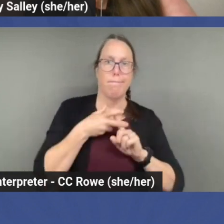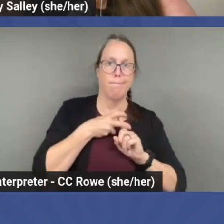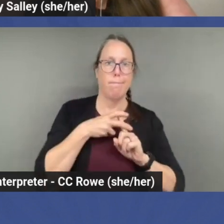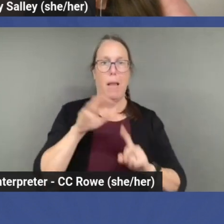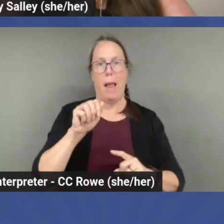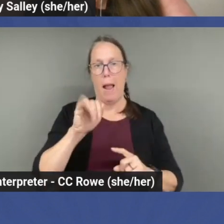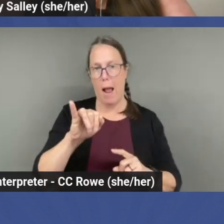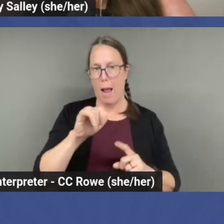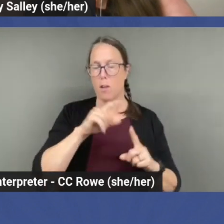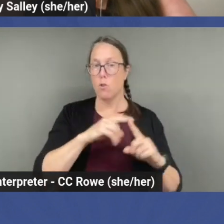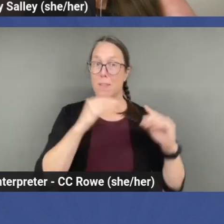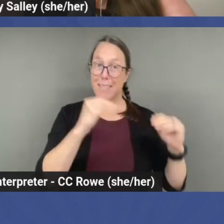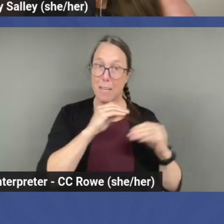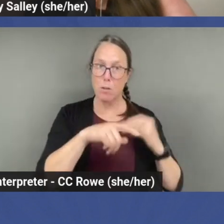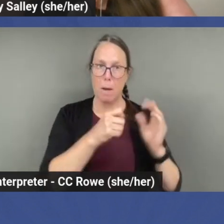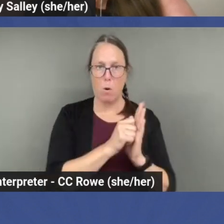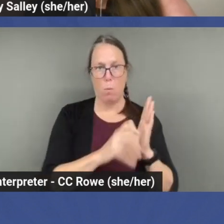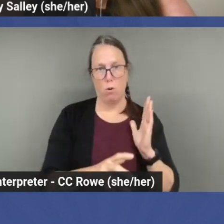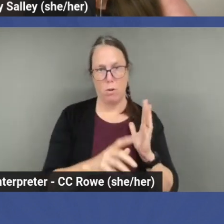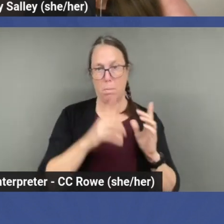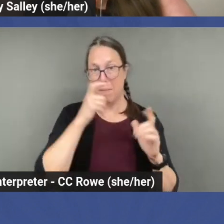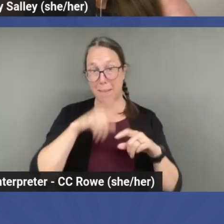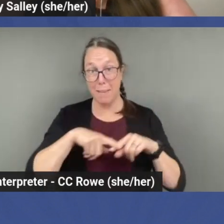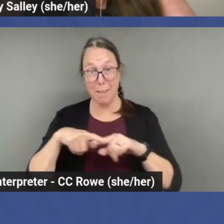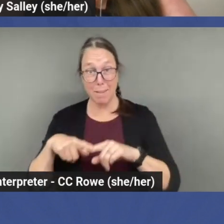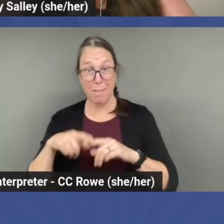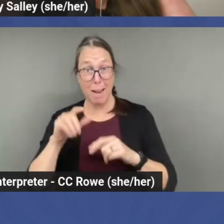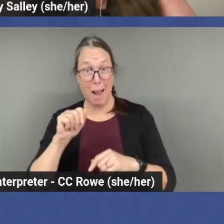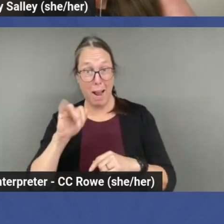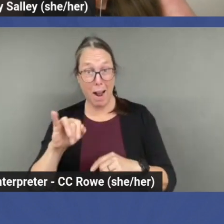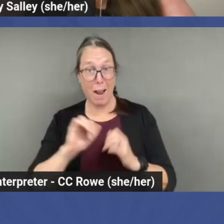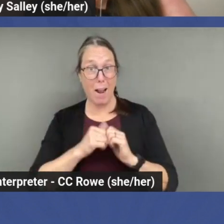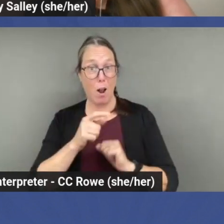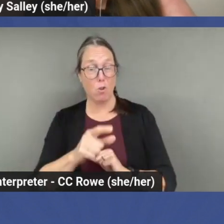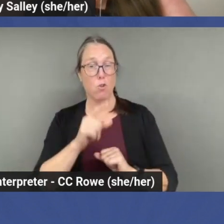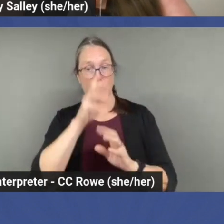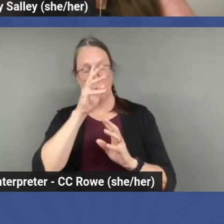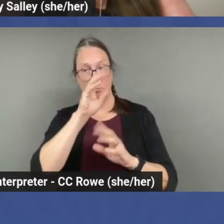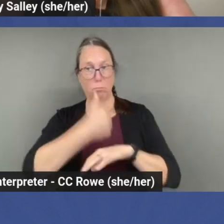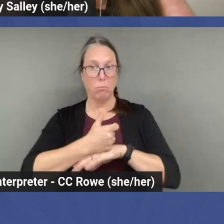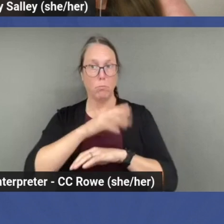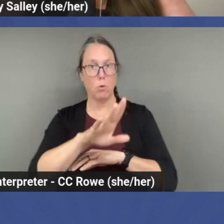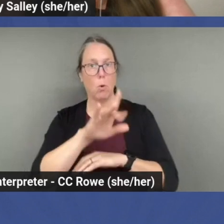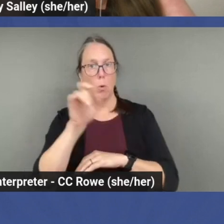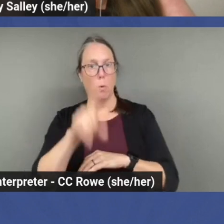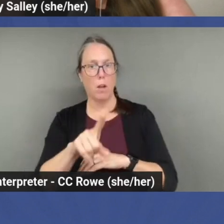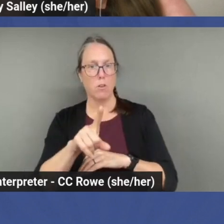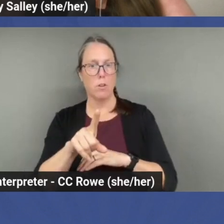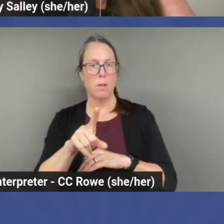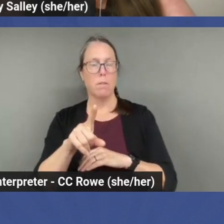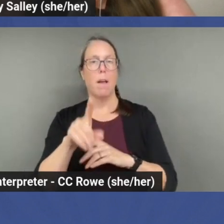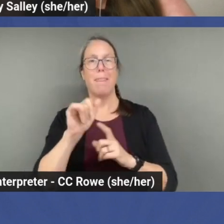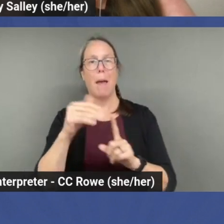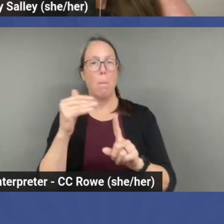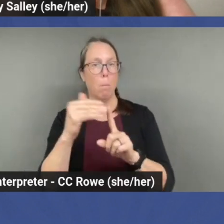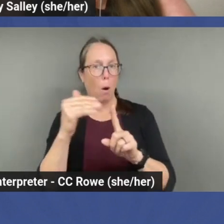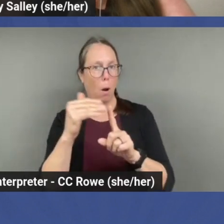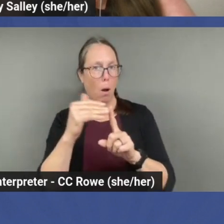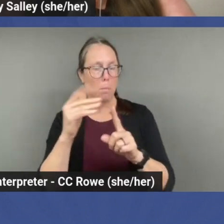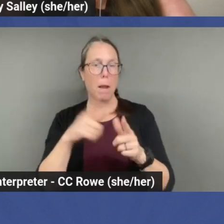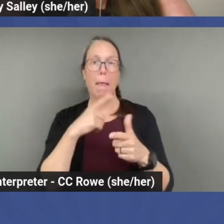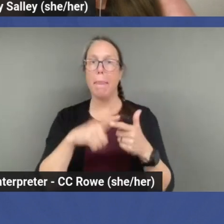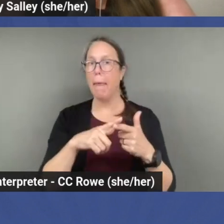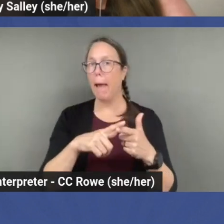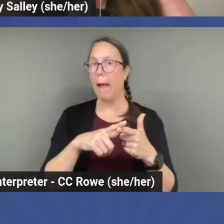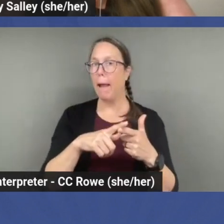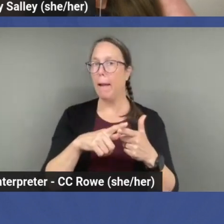type of AI or the way you formulate your question, maybe it, technically speaking, the prompt, it can tell you, no,